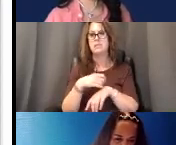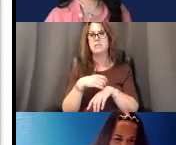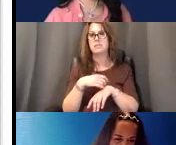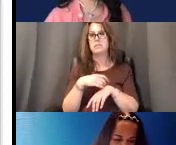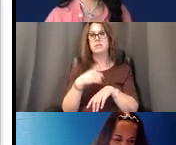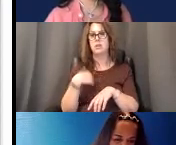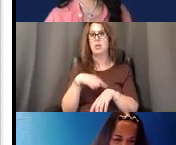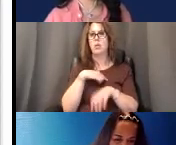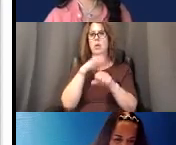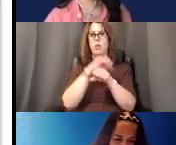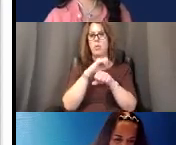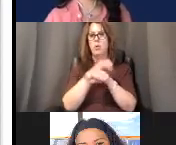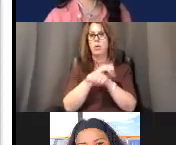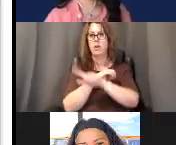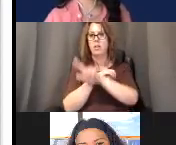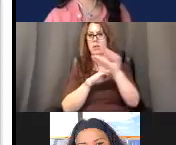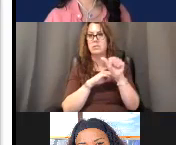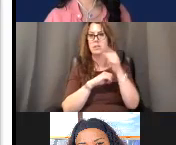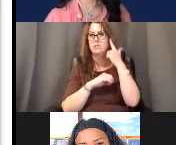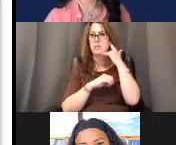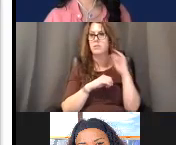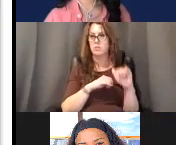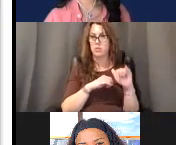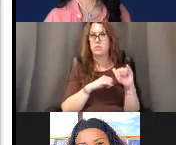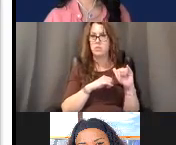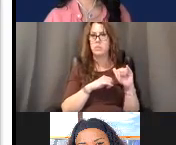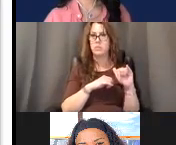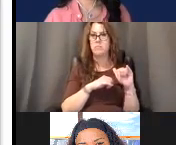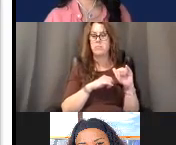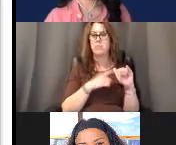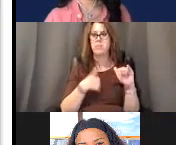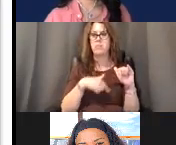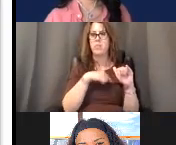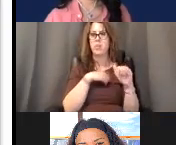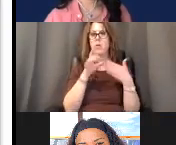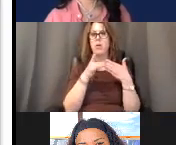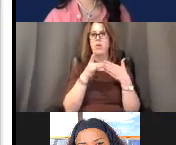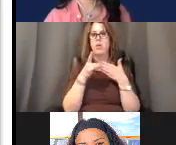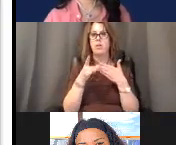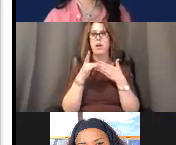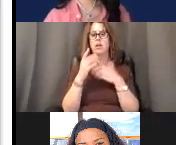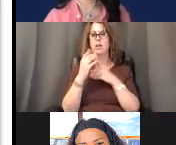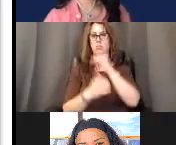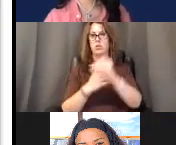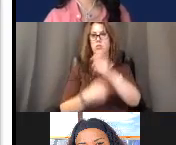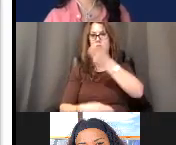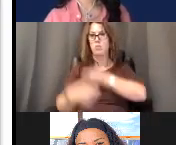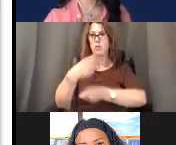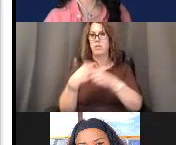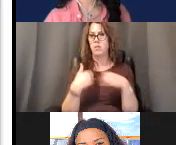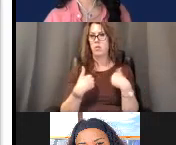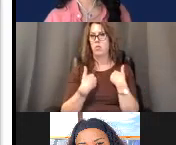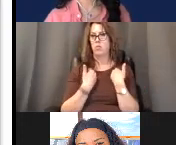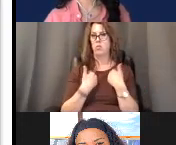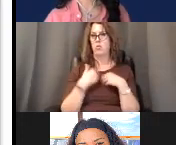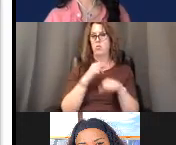Los Angeles where we're guiding a process to replace the youth probation department with a division of